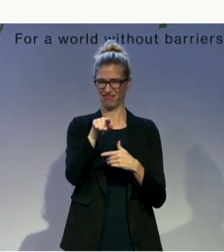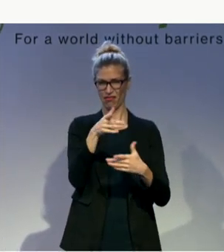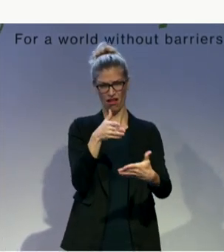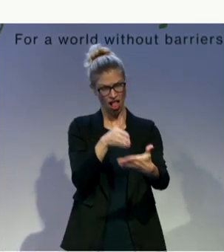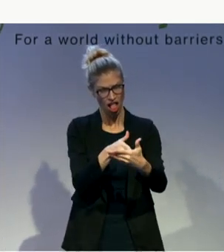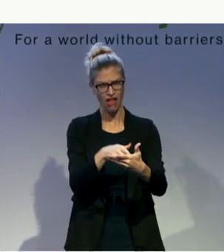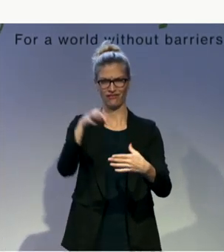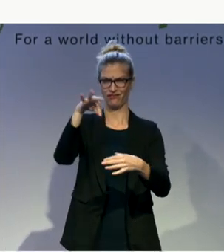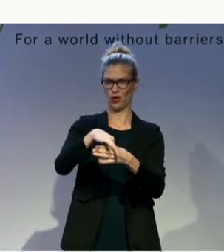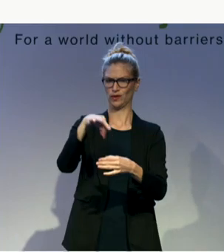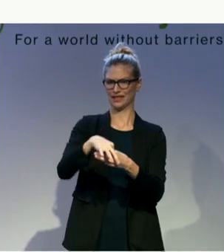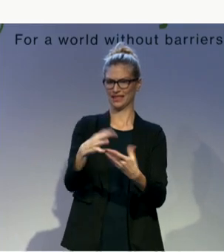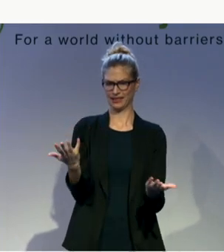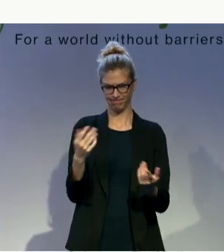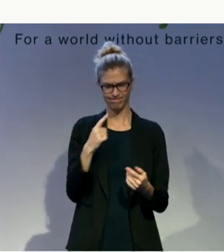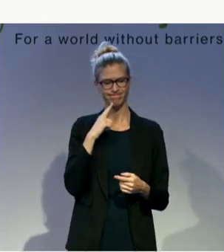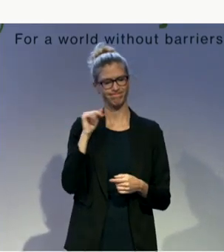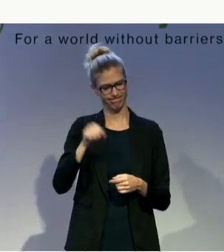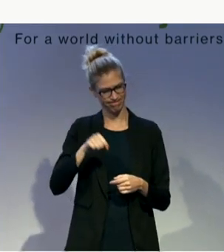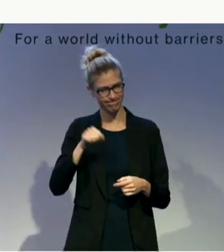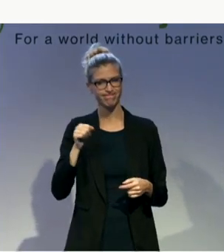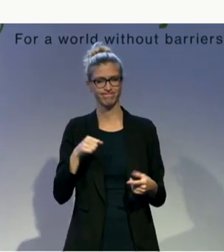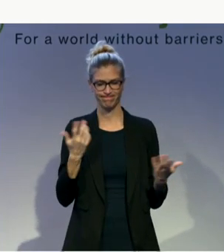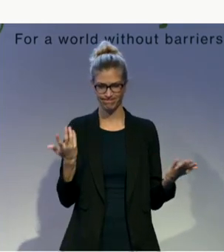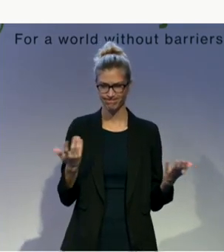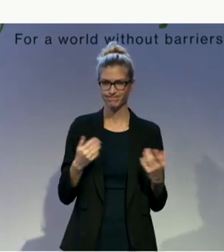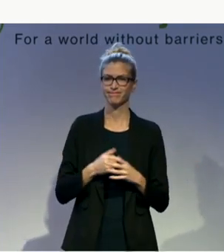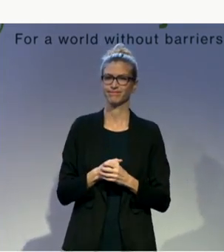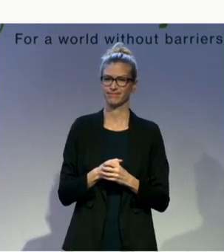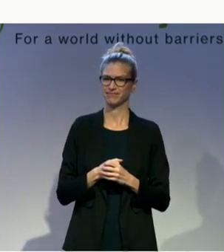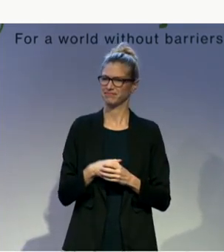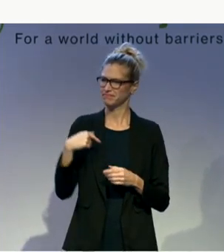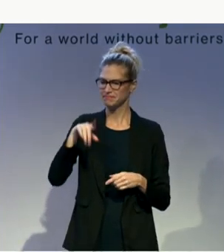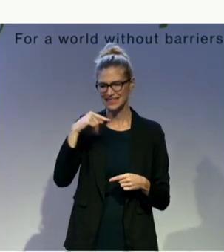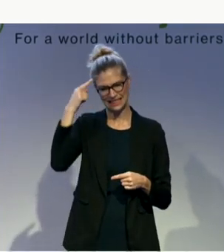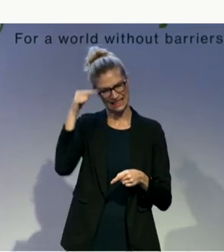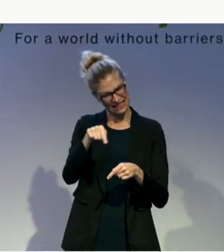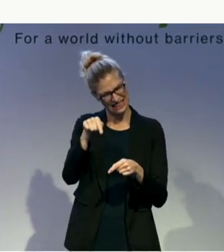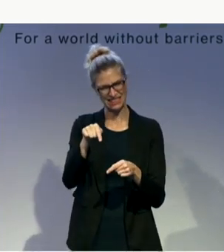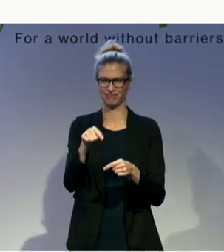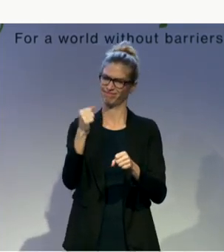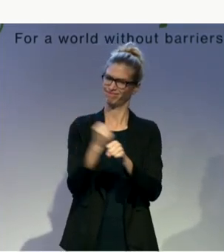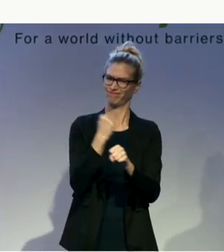she was right. There is more that needs to be done to support voter participation.